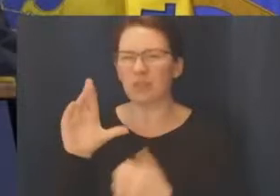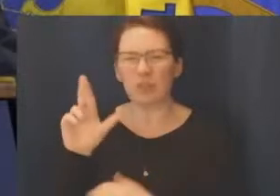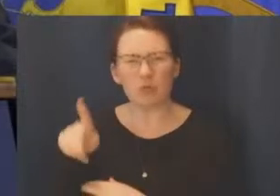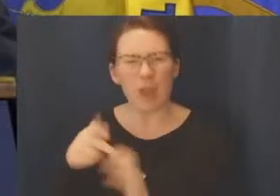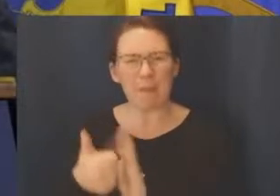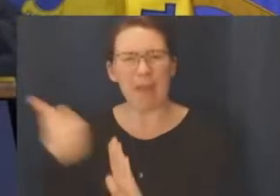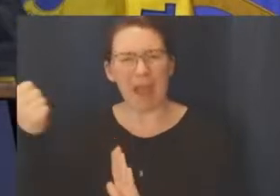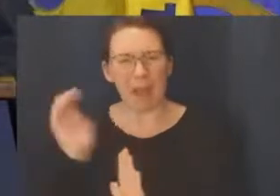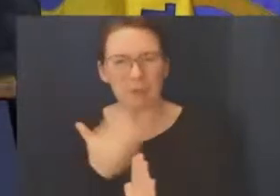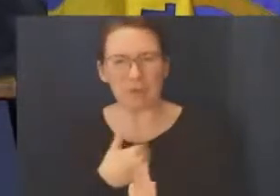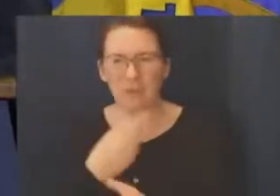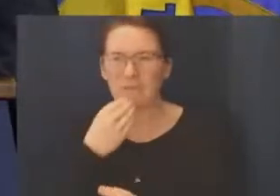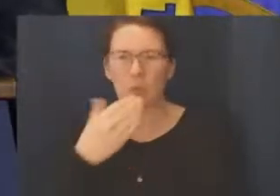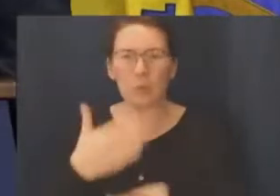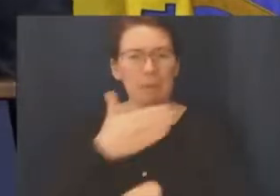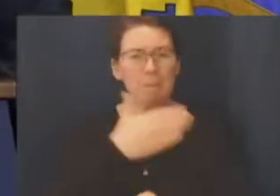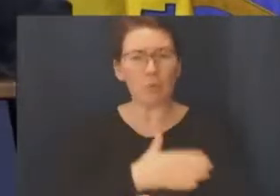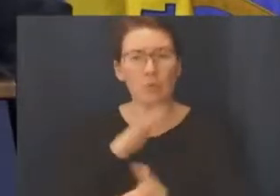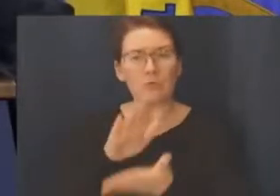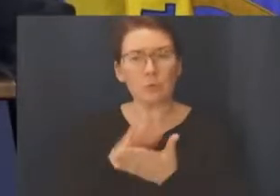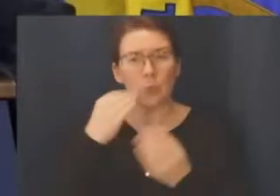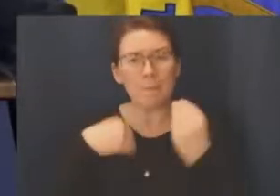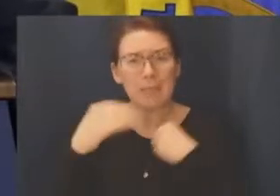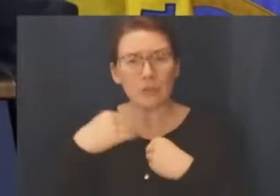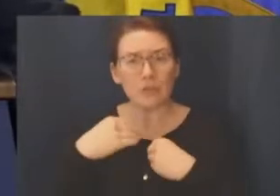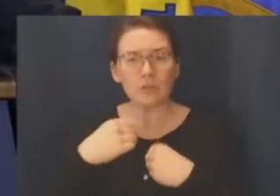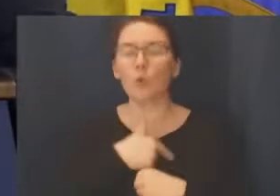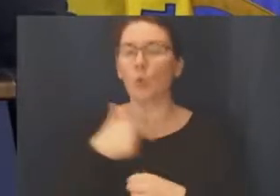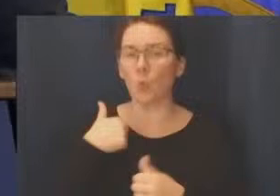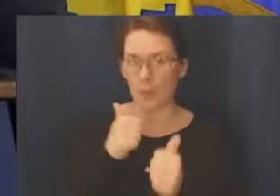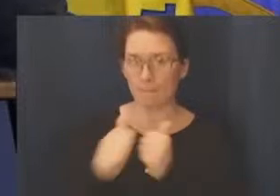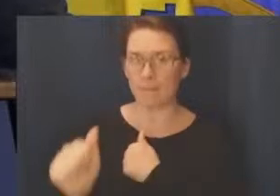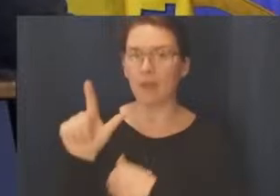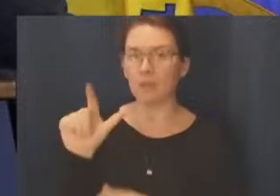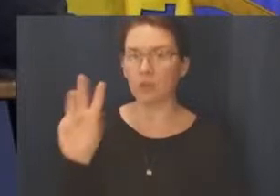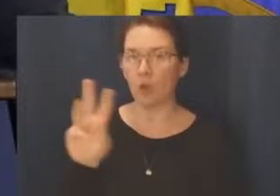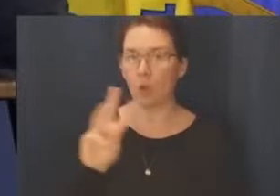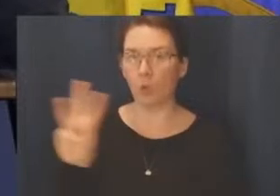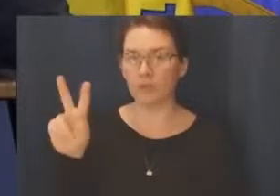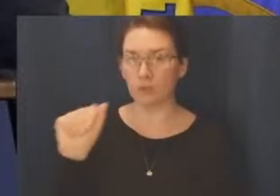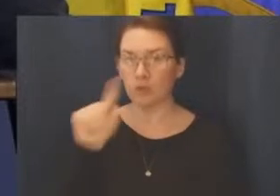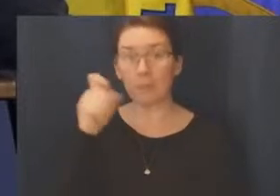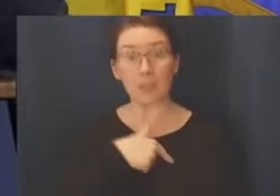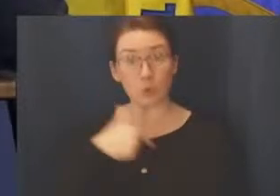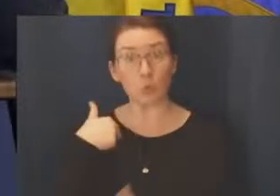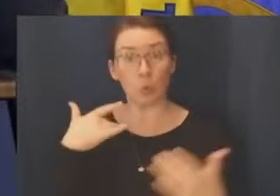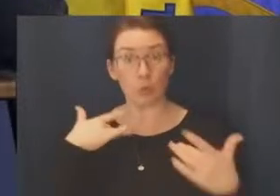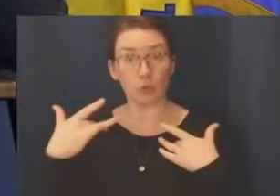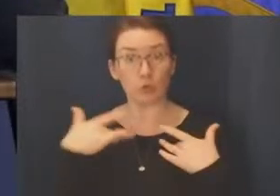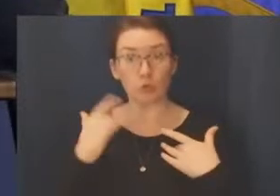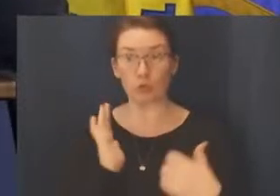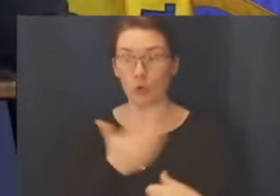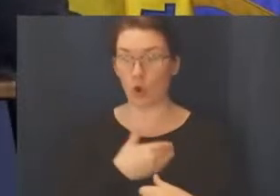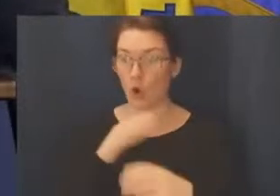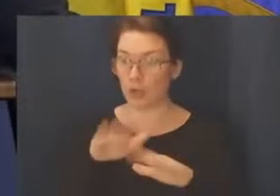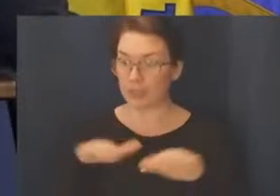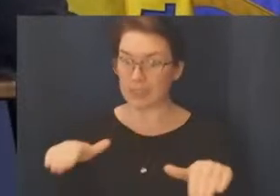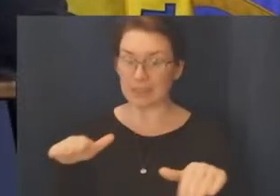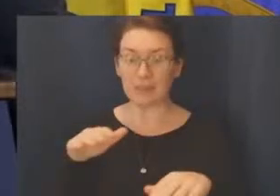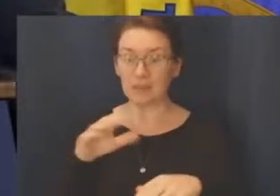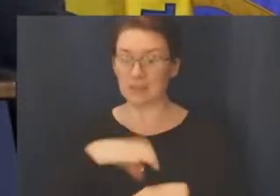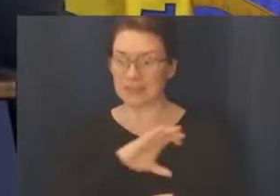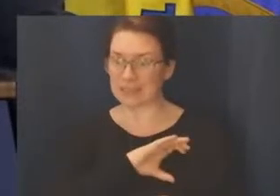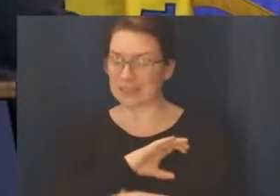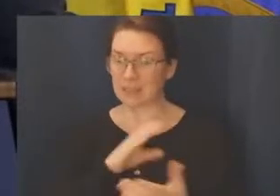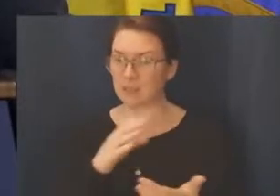meals. We passed the law in West Virginia because we thought our kids and our citizens deserve better. They deserve